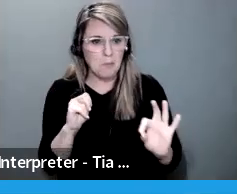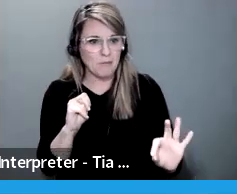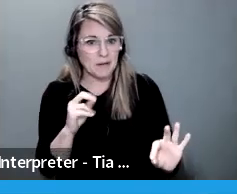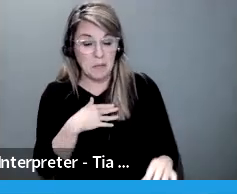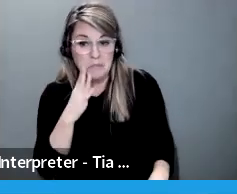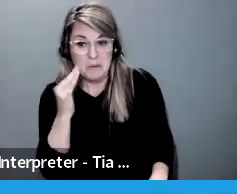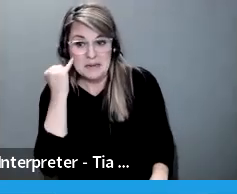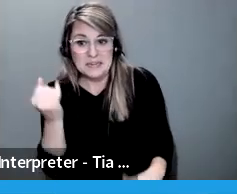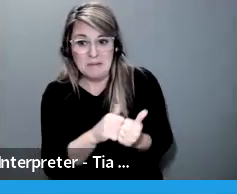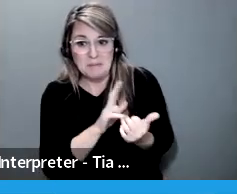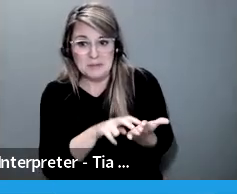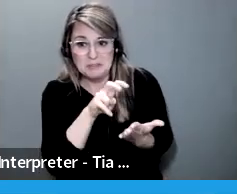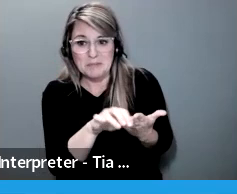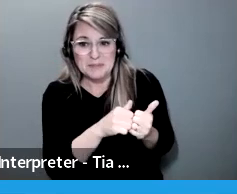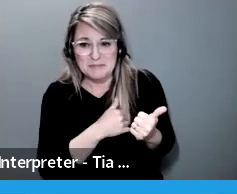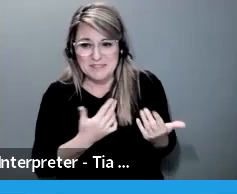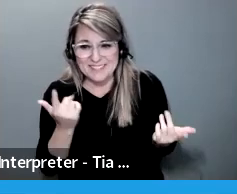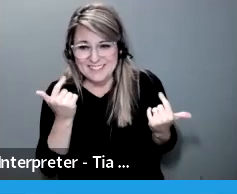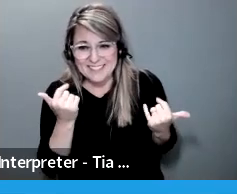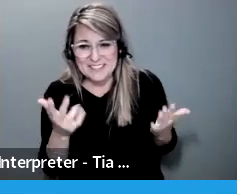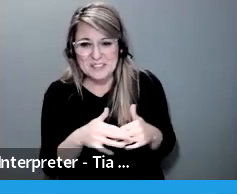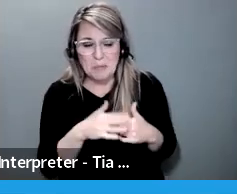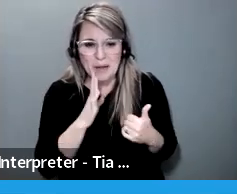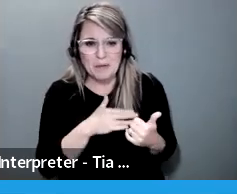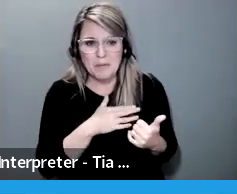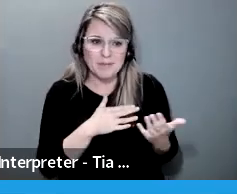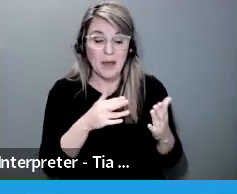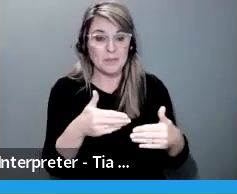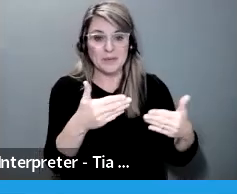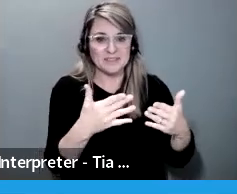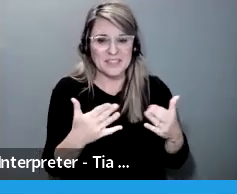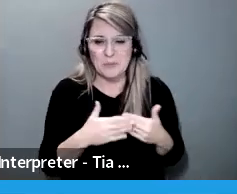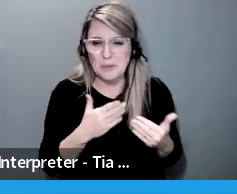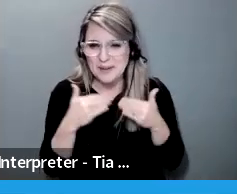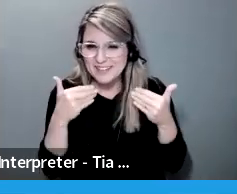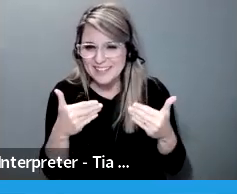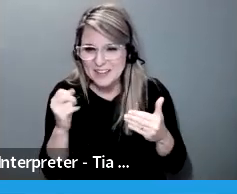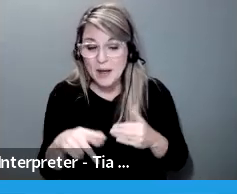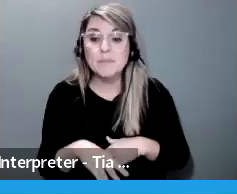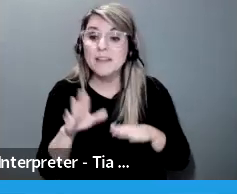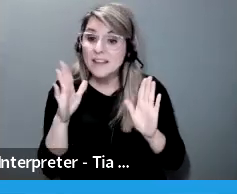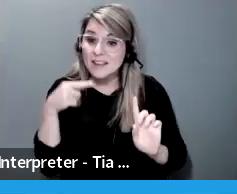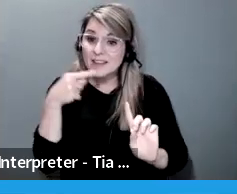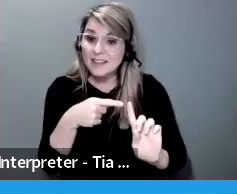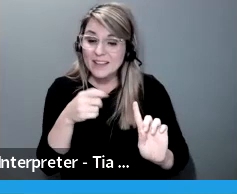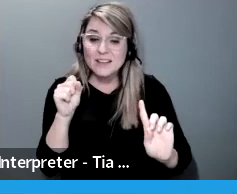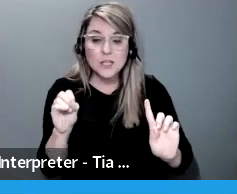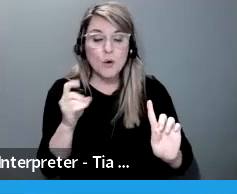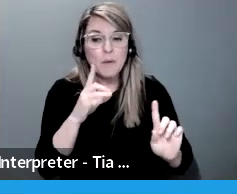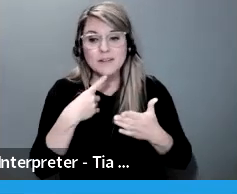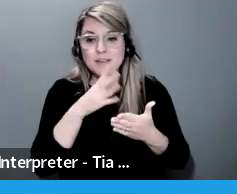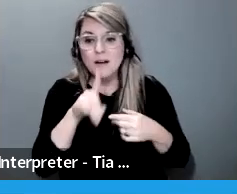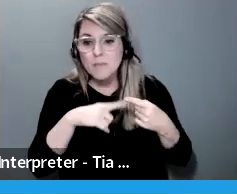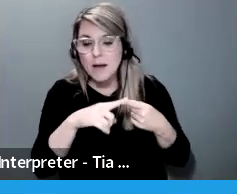have no idea why it was doing that. That's weird. I was going to the link instead, but that's okay. All right. So I want to talk a little